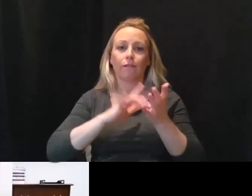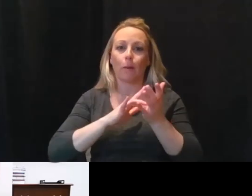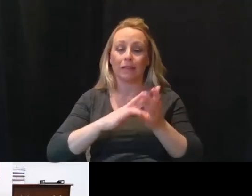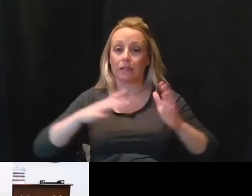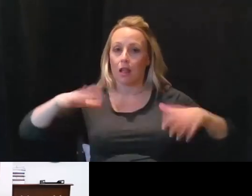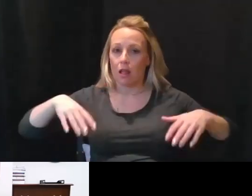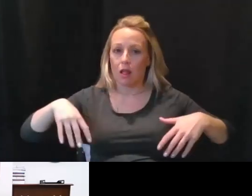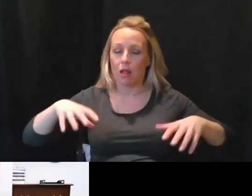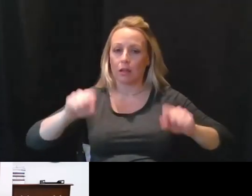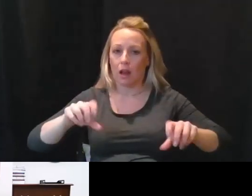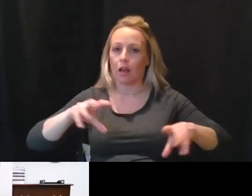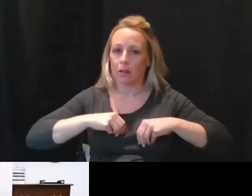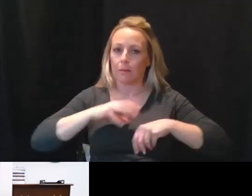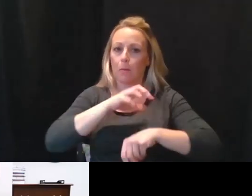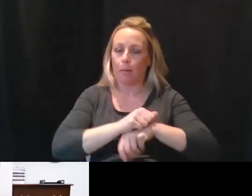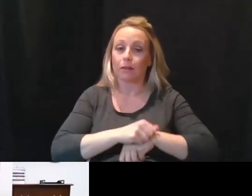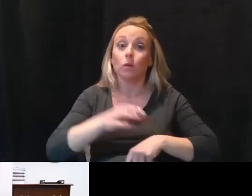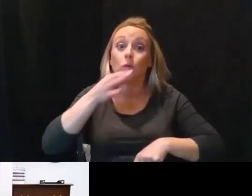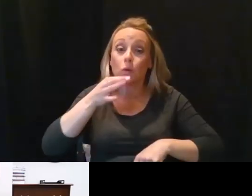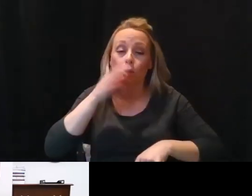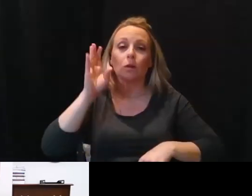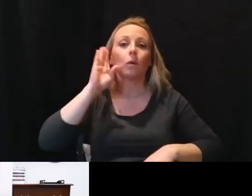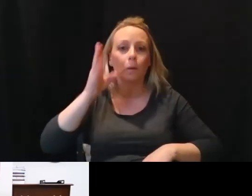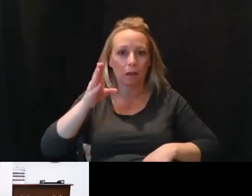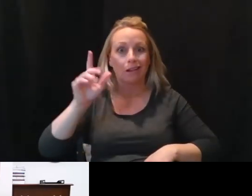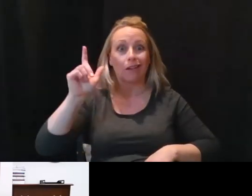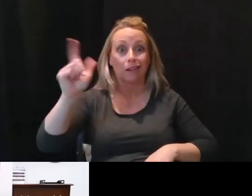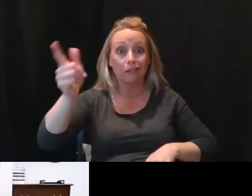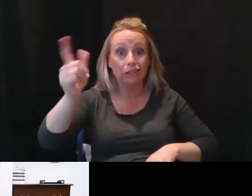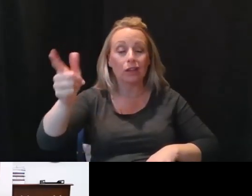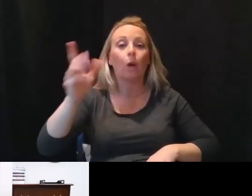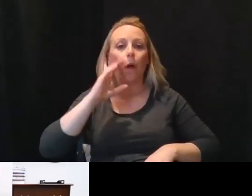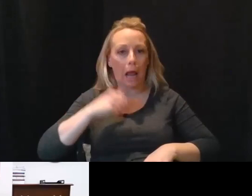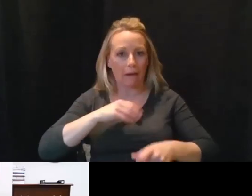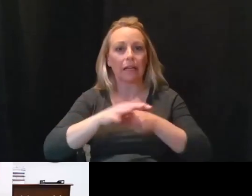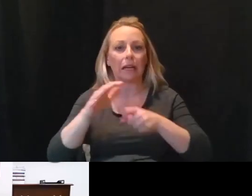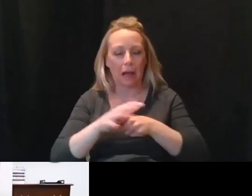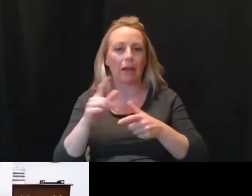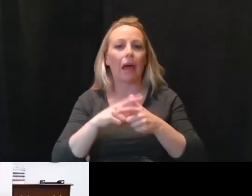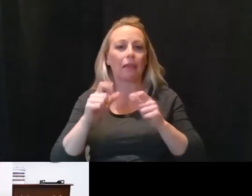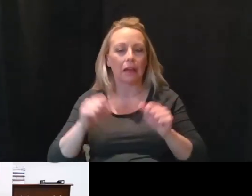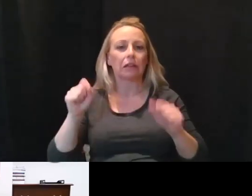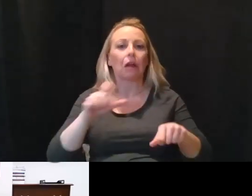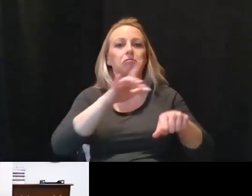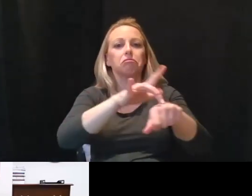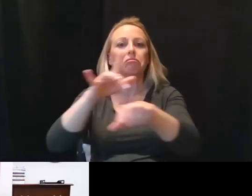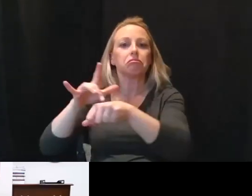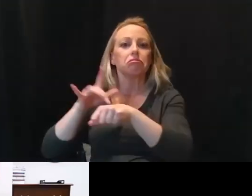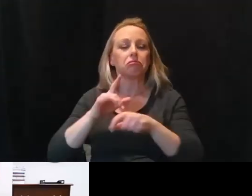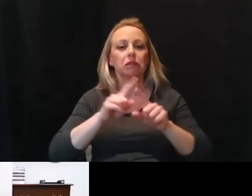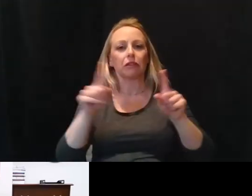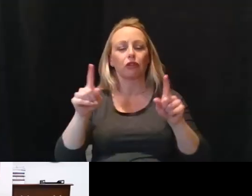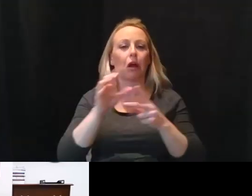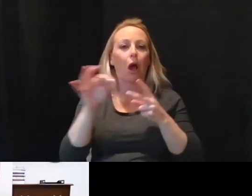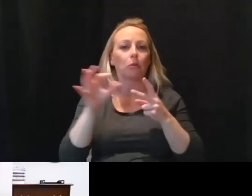appointments now. Eventually, there will be enough vaccine in our community to get your vaccine in your healthcare provider's office.